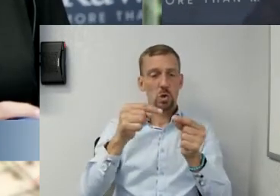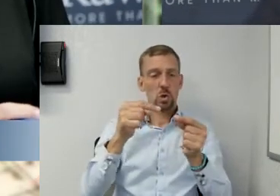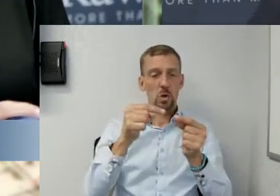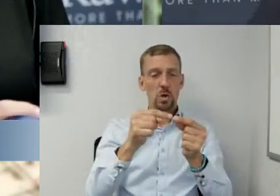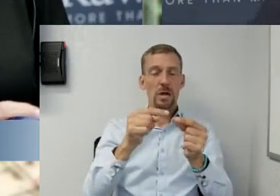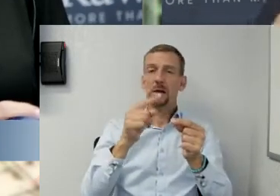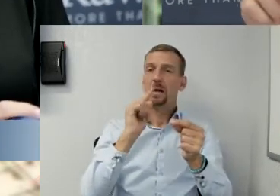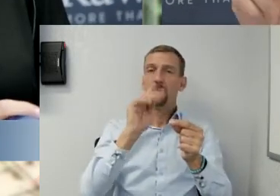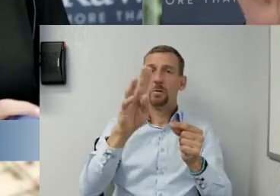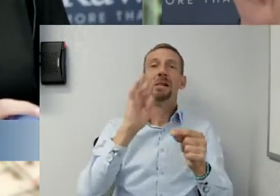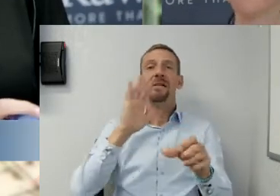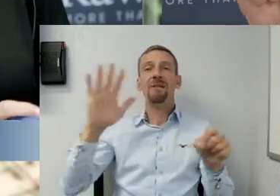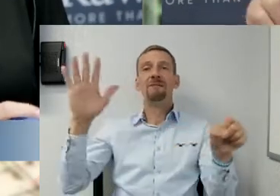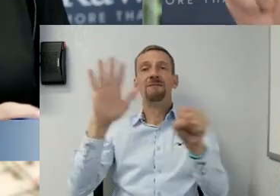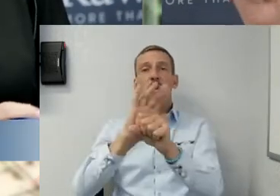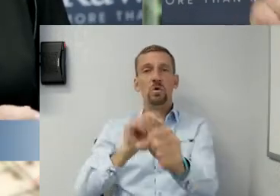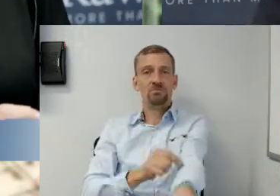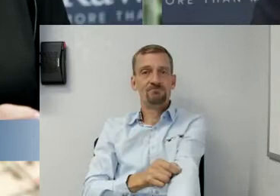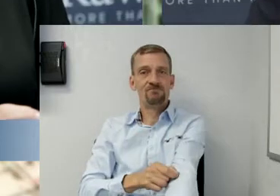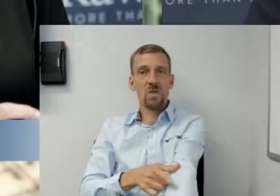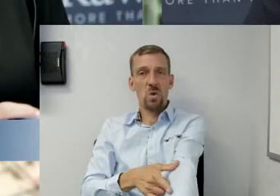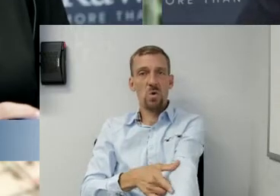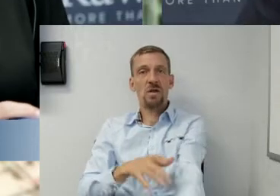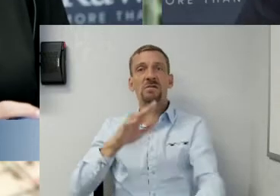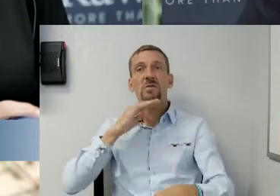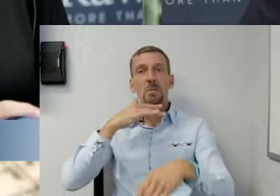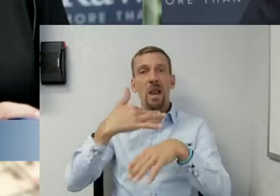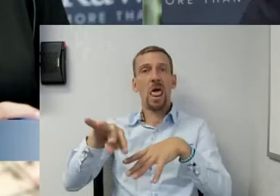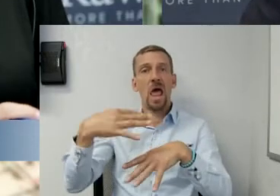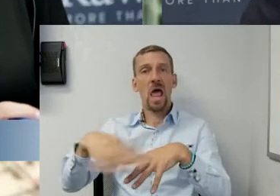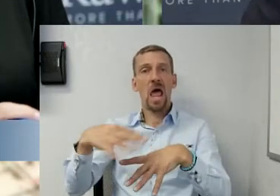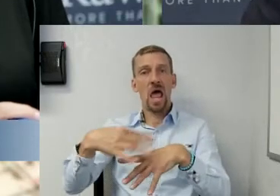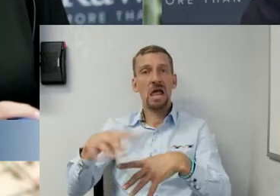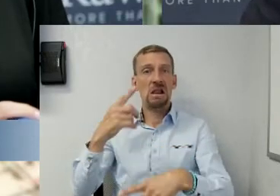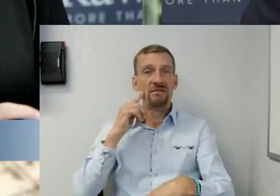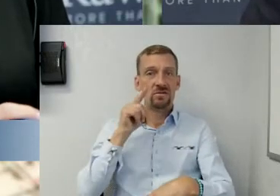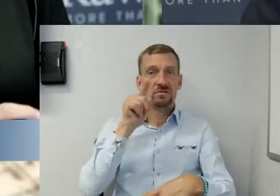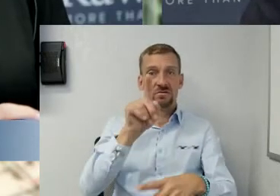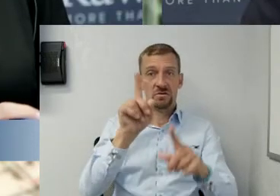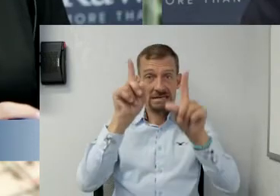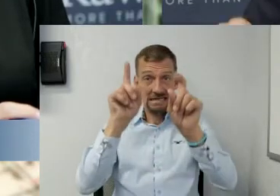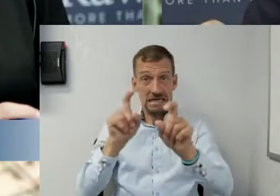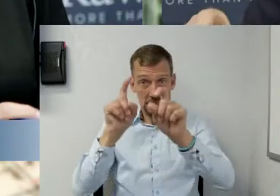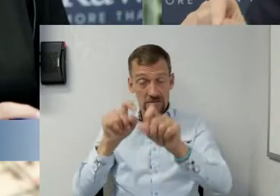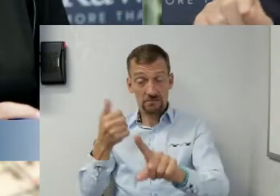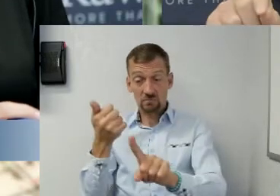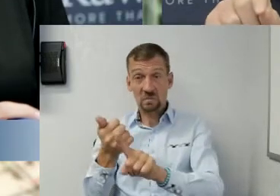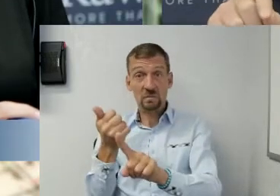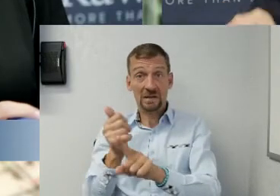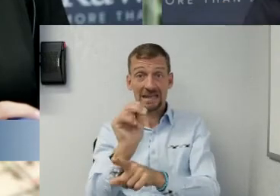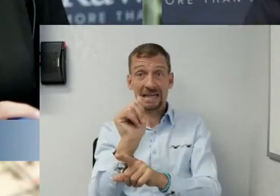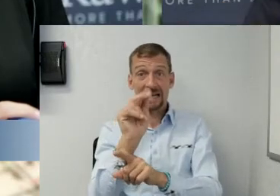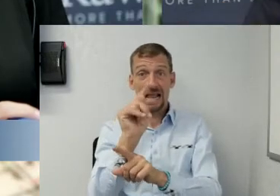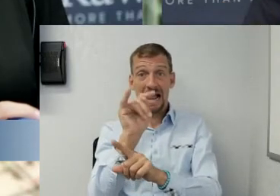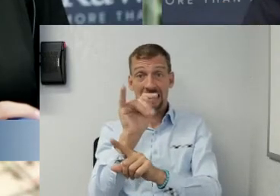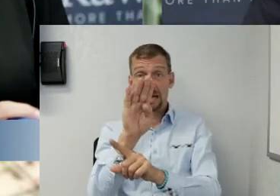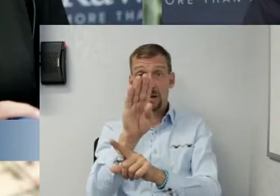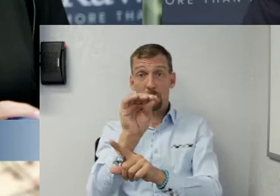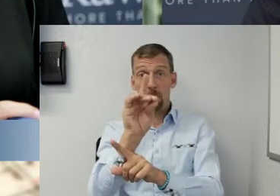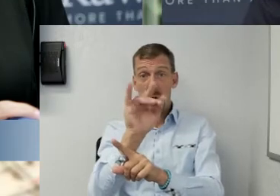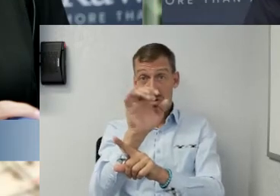get a full vial of a test tube of blood drawn for this particular test. Again,